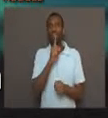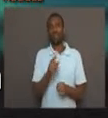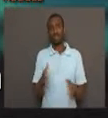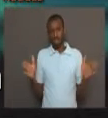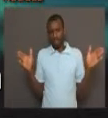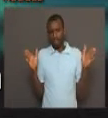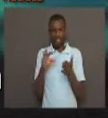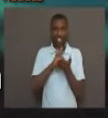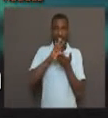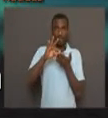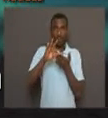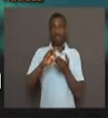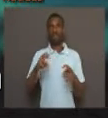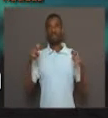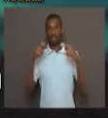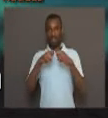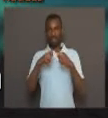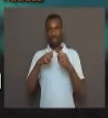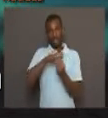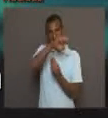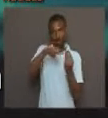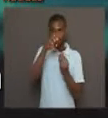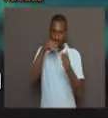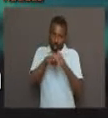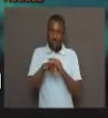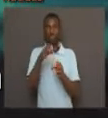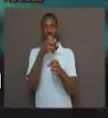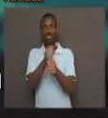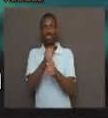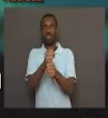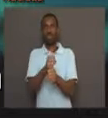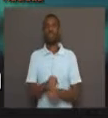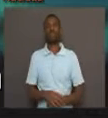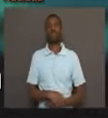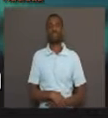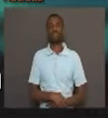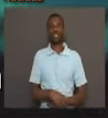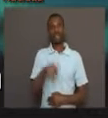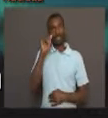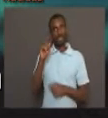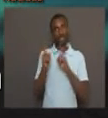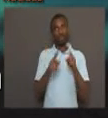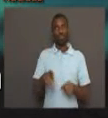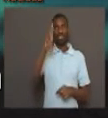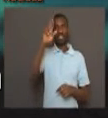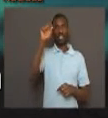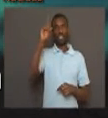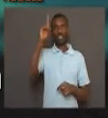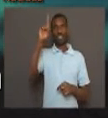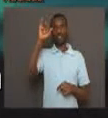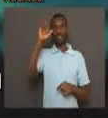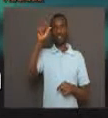specific number of electrons within its radii. It is